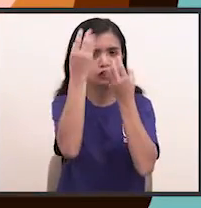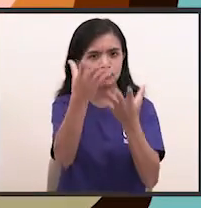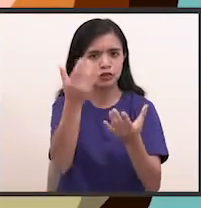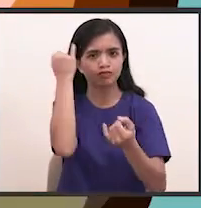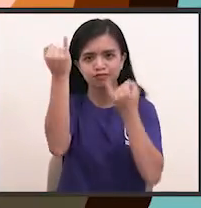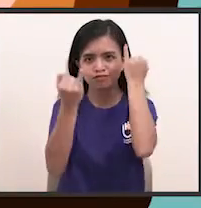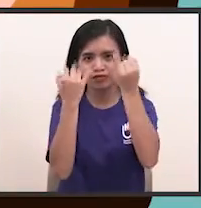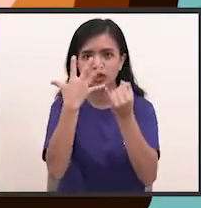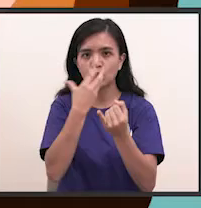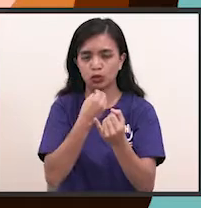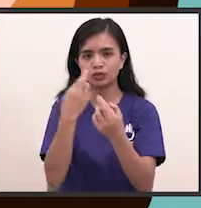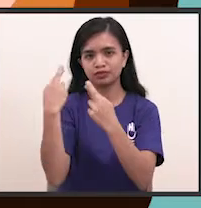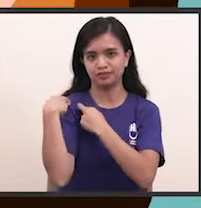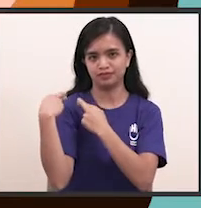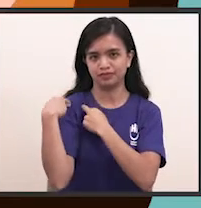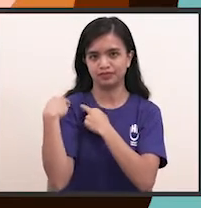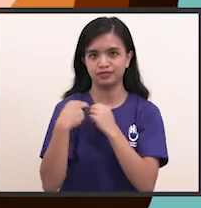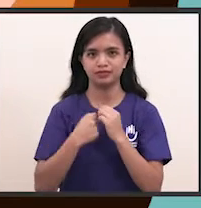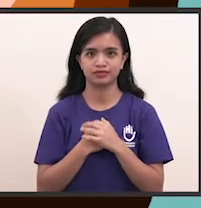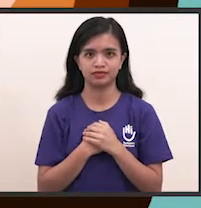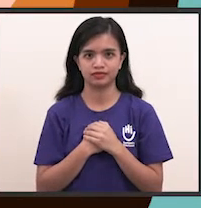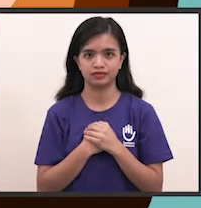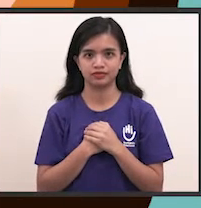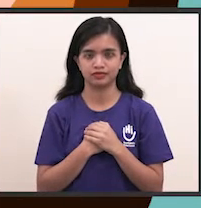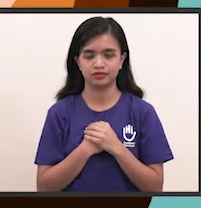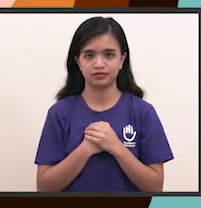your ideas with the people in charge.